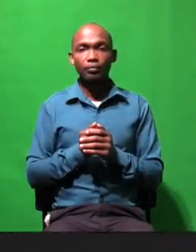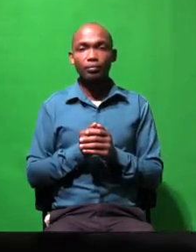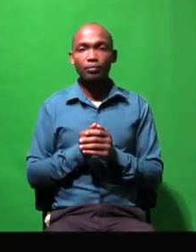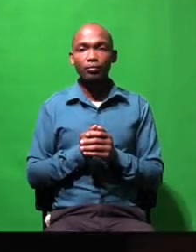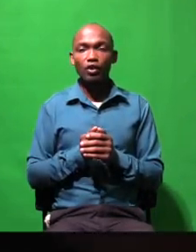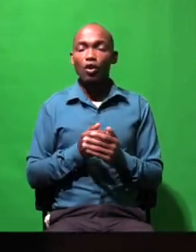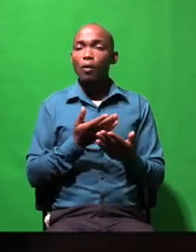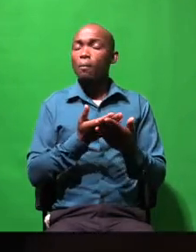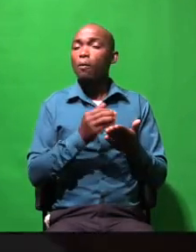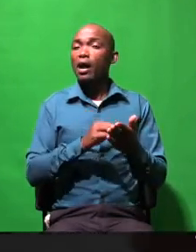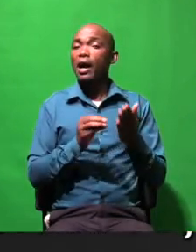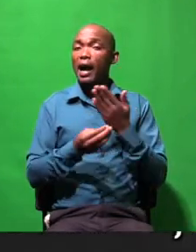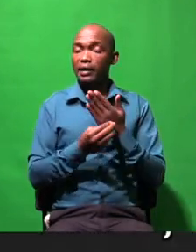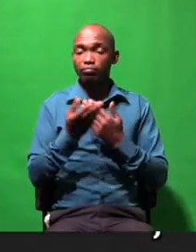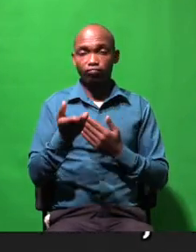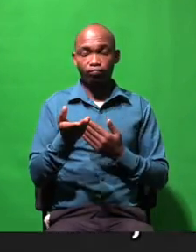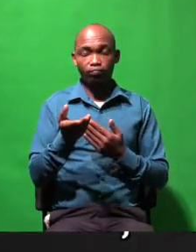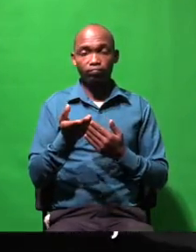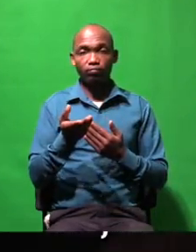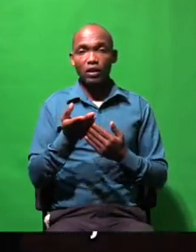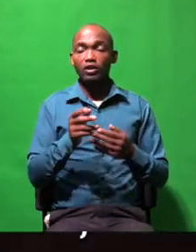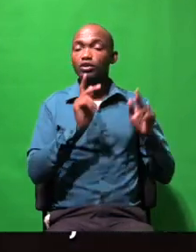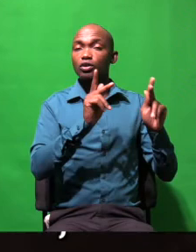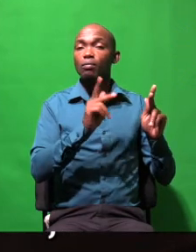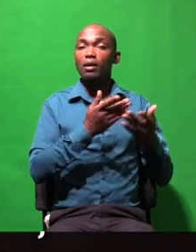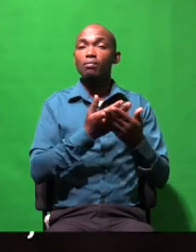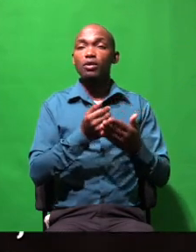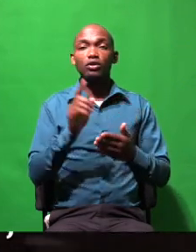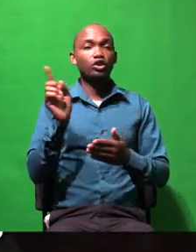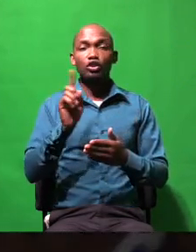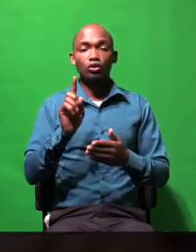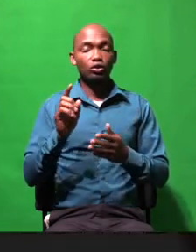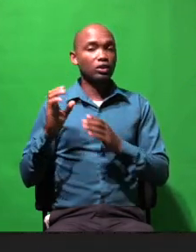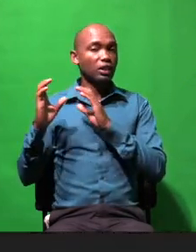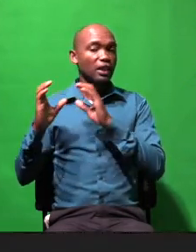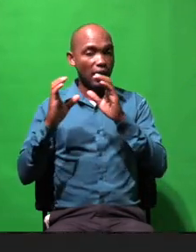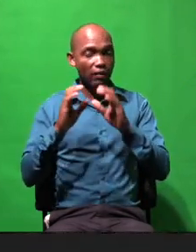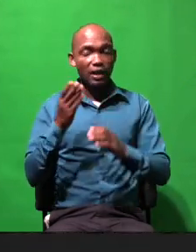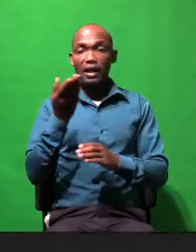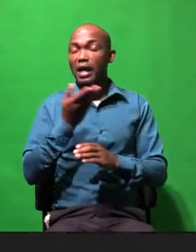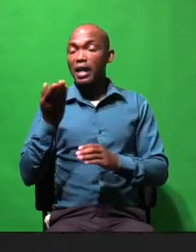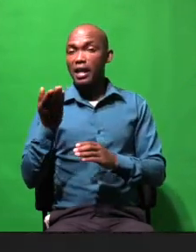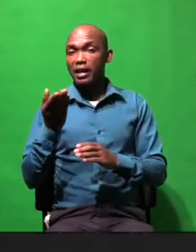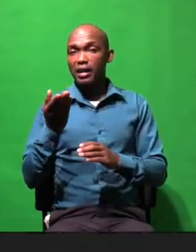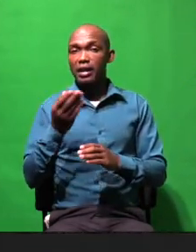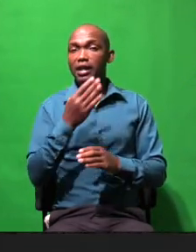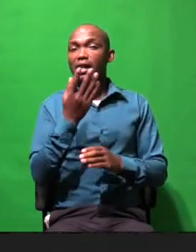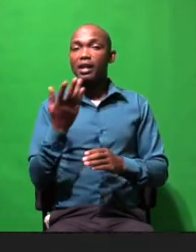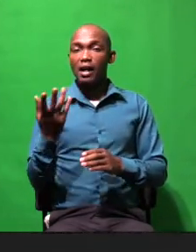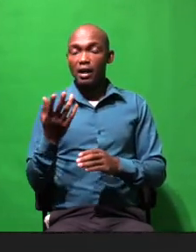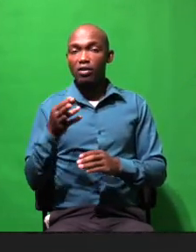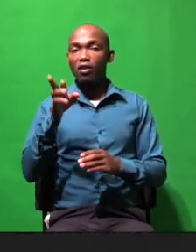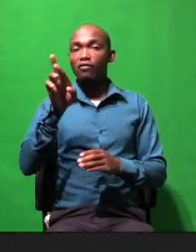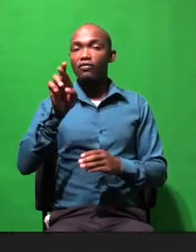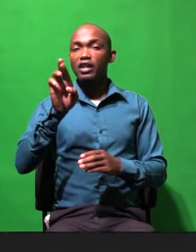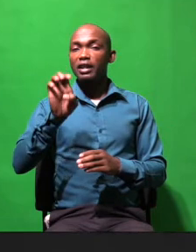is a normal? Because she don't carry any kind of recessive